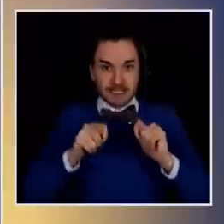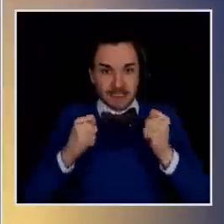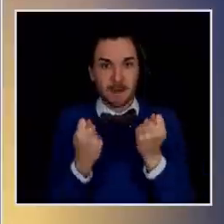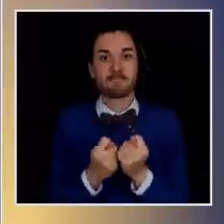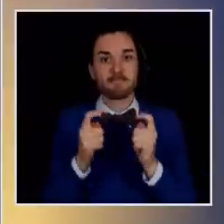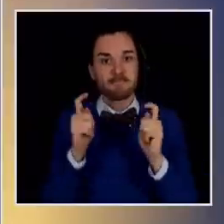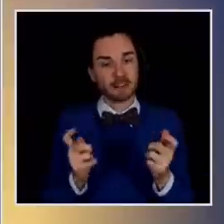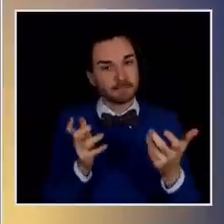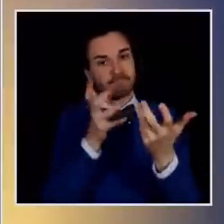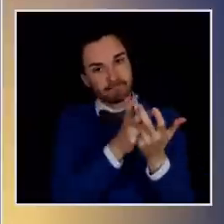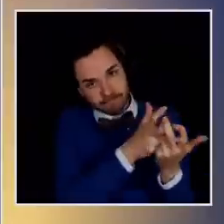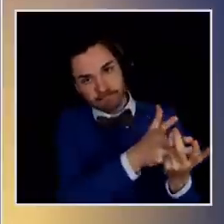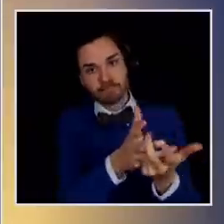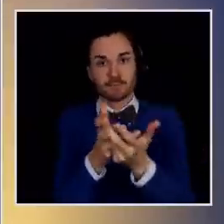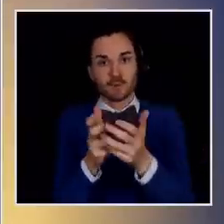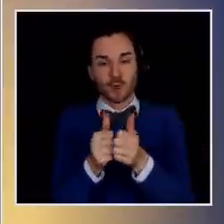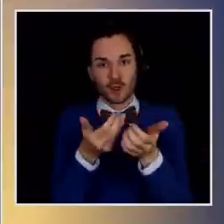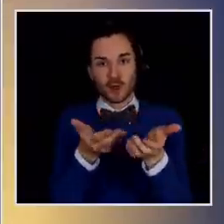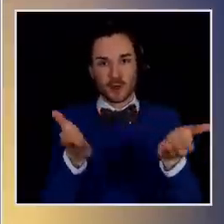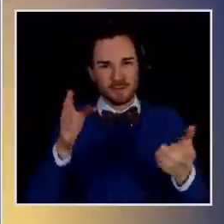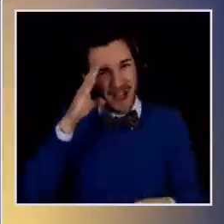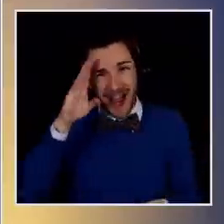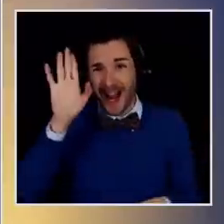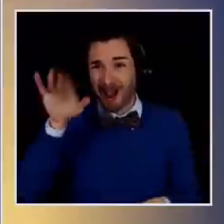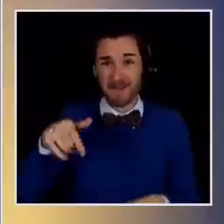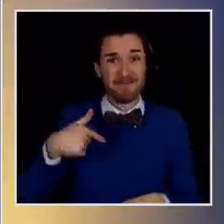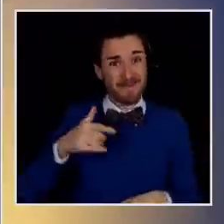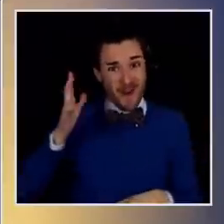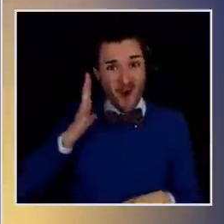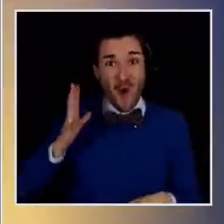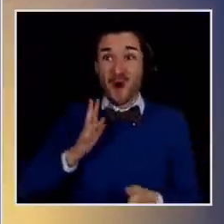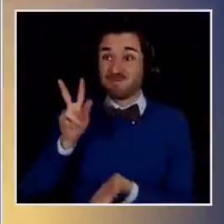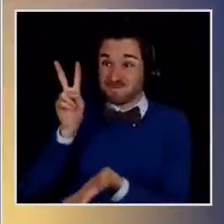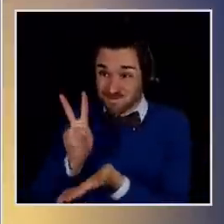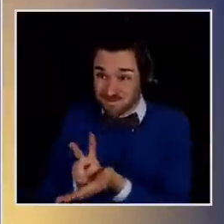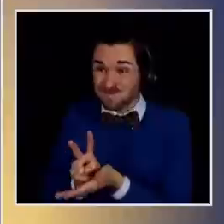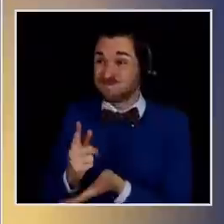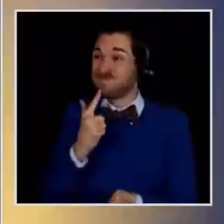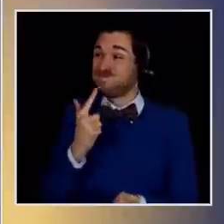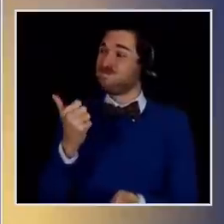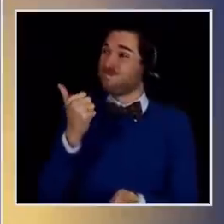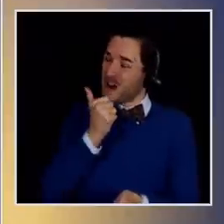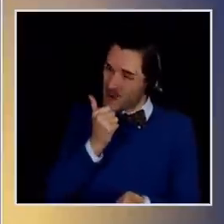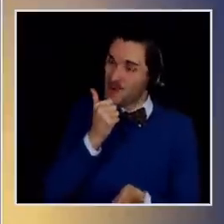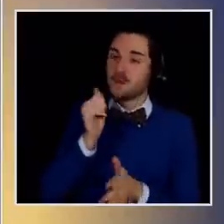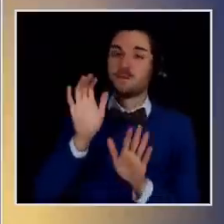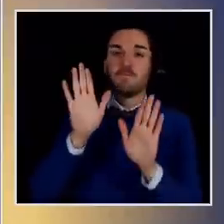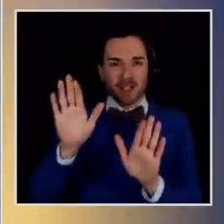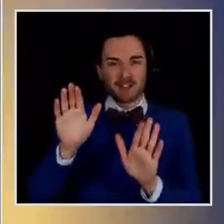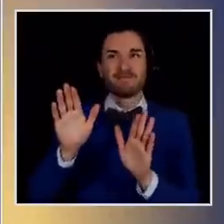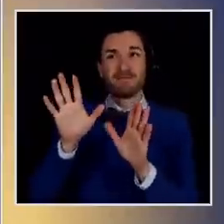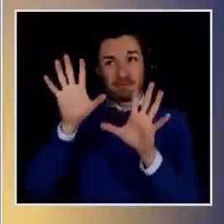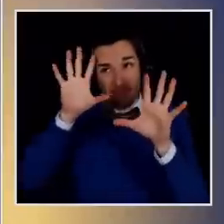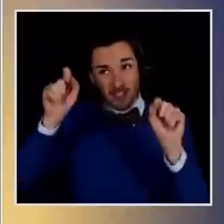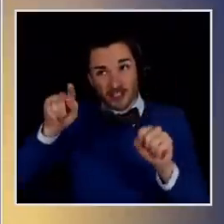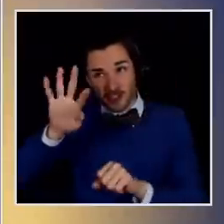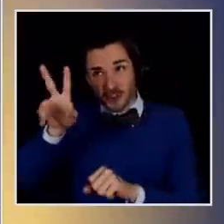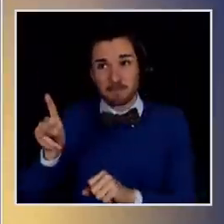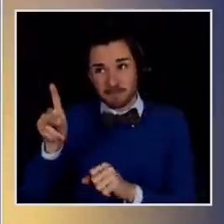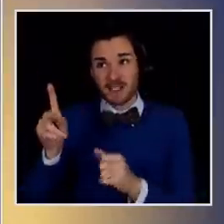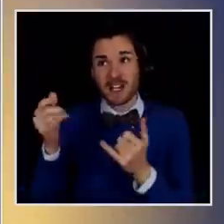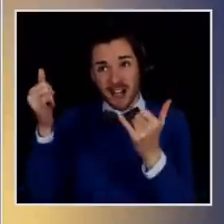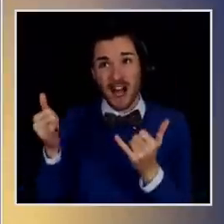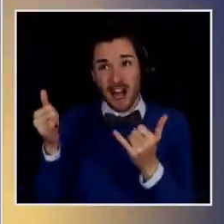disappointment tonight. I've lost a couple times myself. But now, let's give each other a chance.